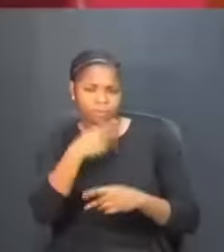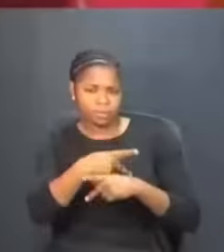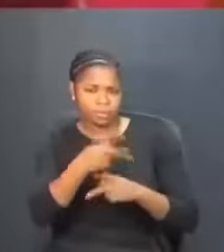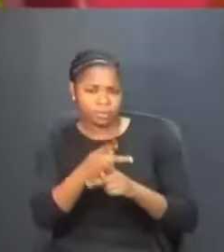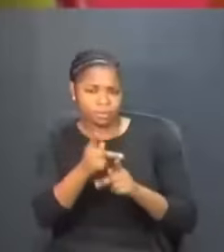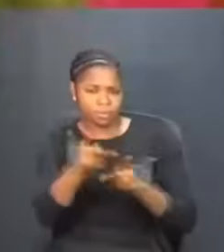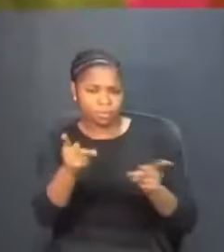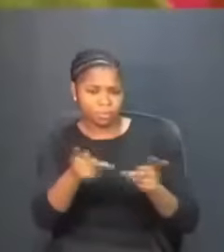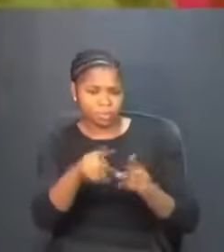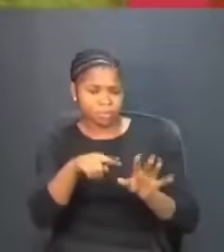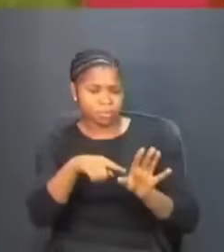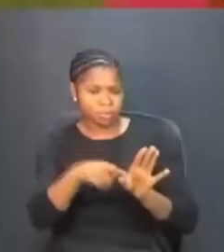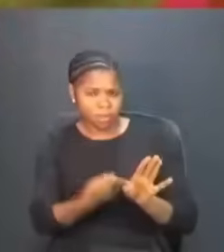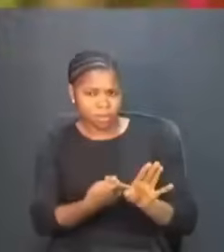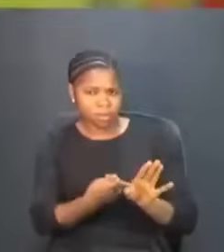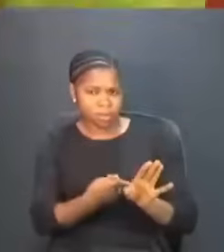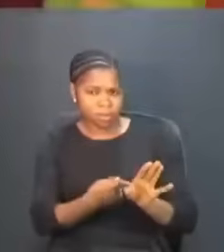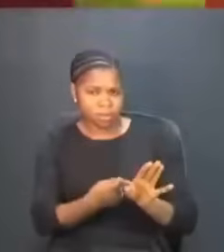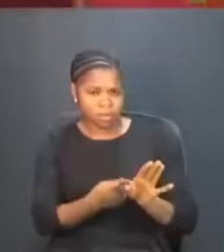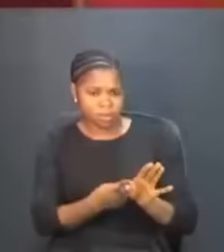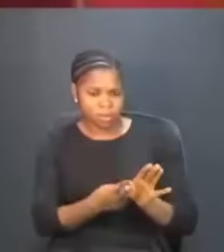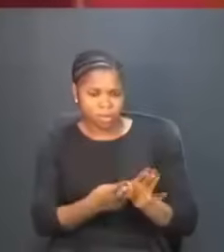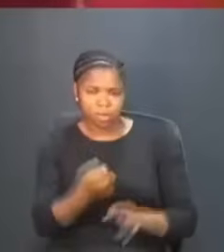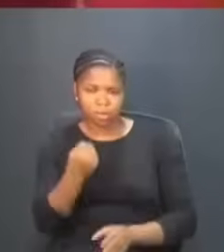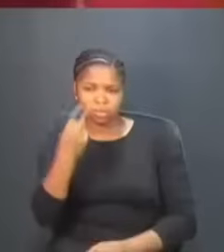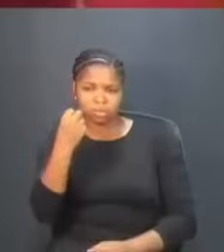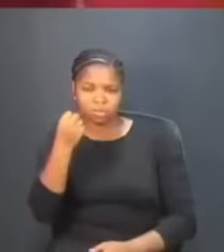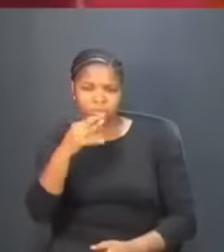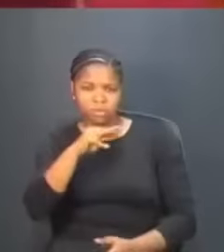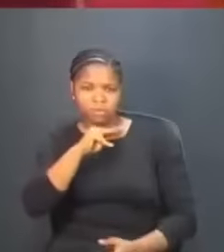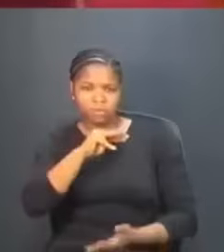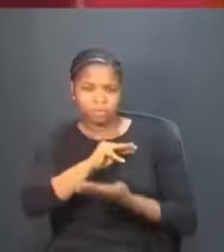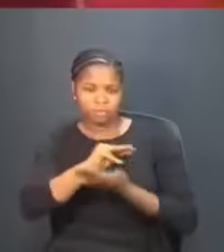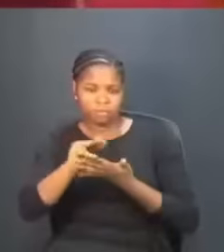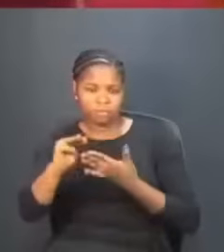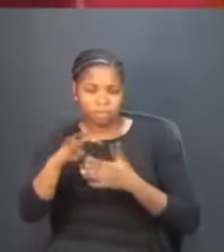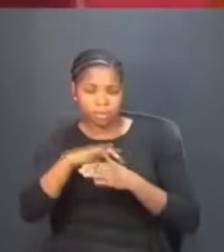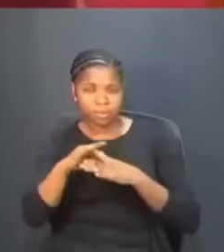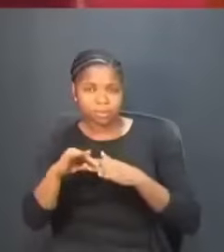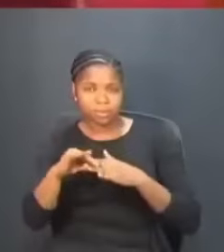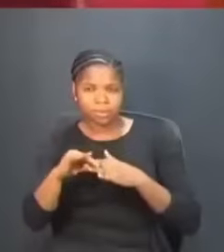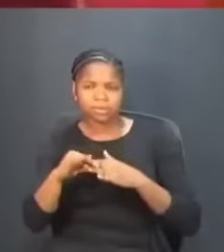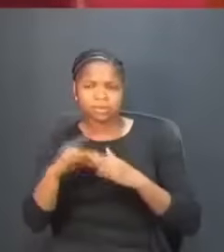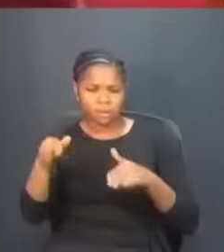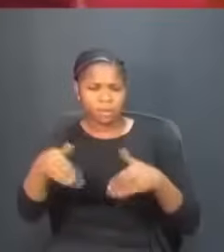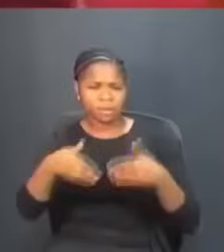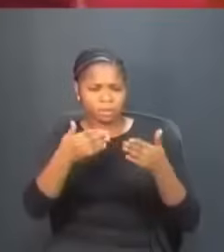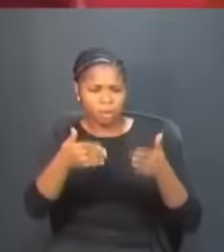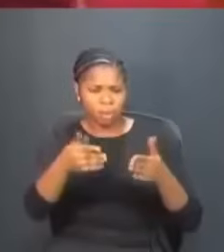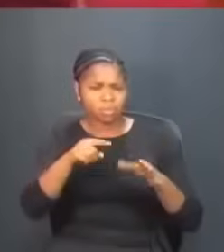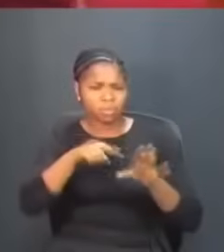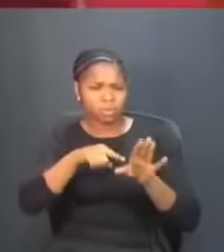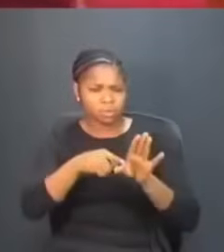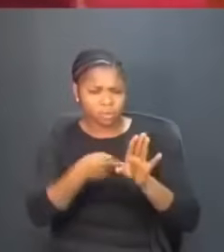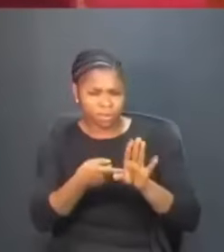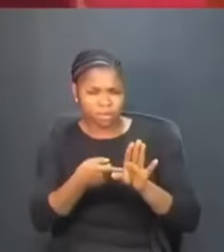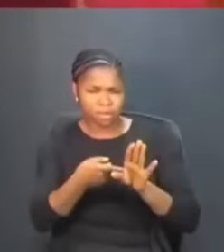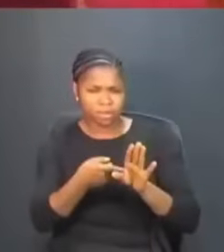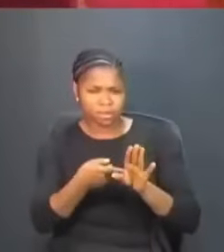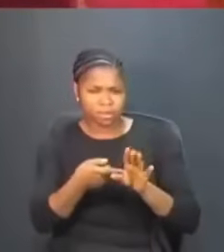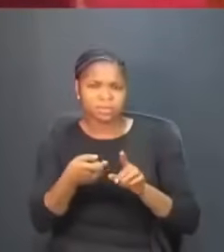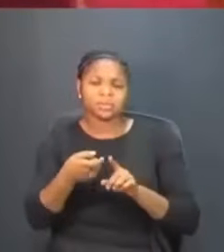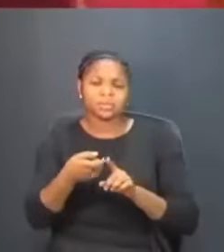cedis was given to buffer stock to set up during the Professor Mills' time. And since then, government of